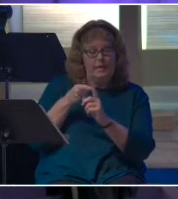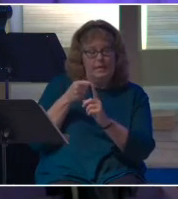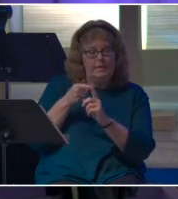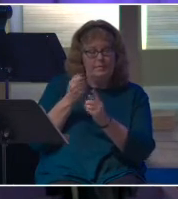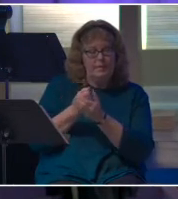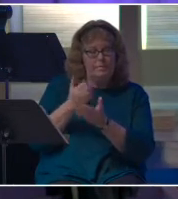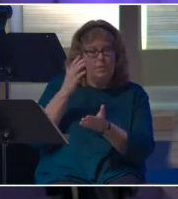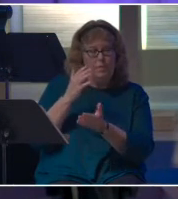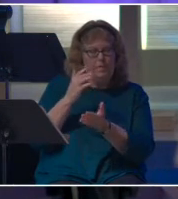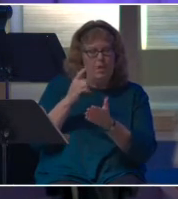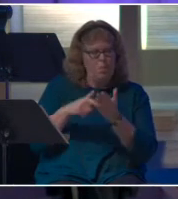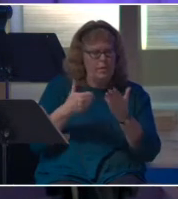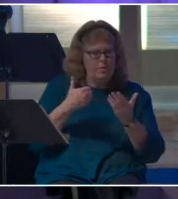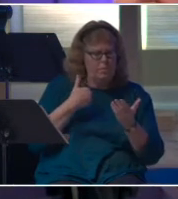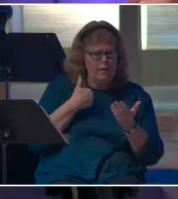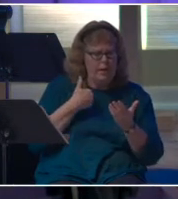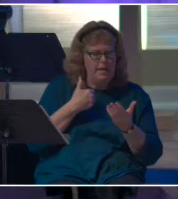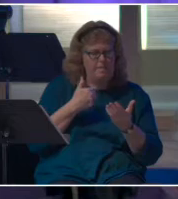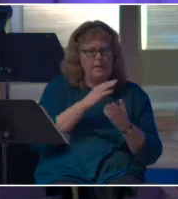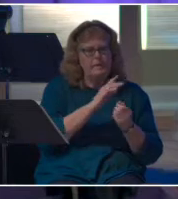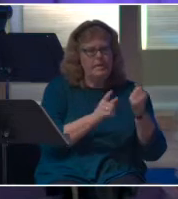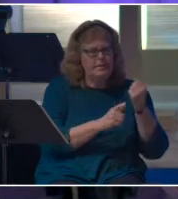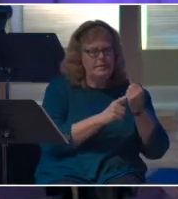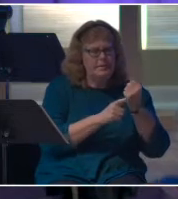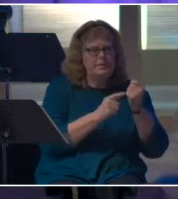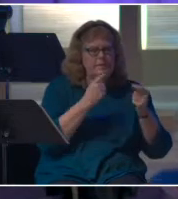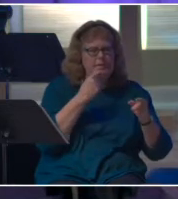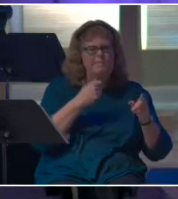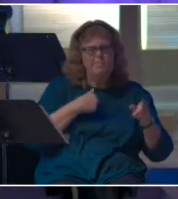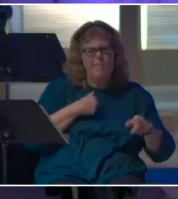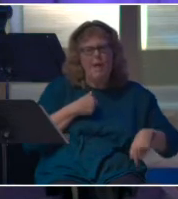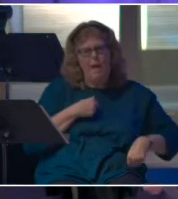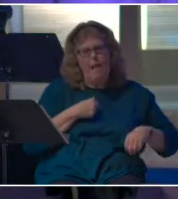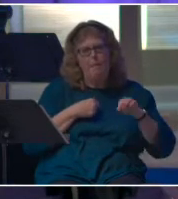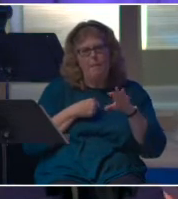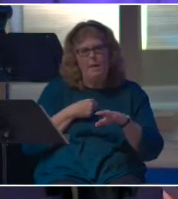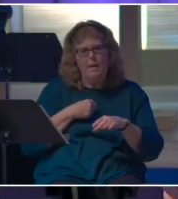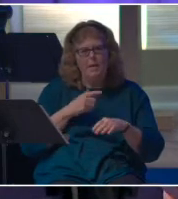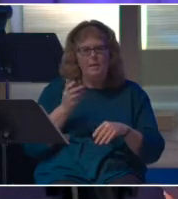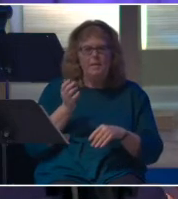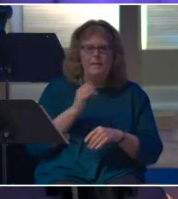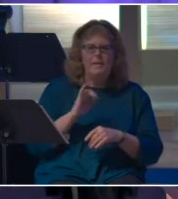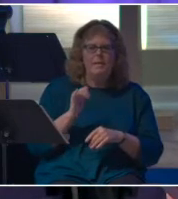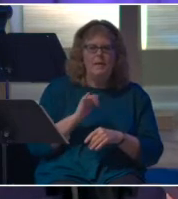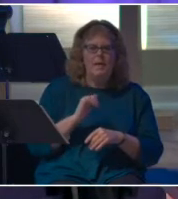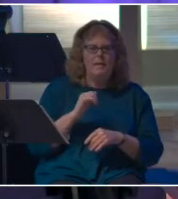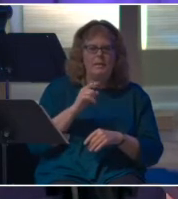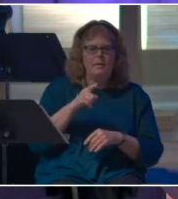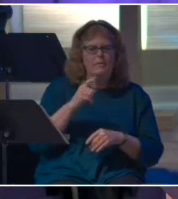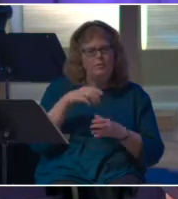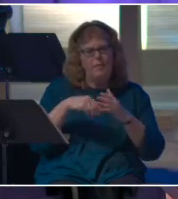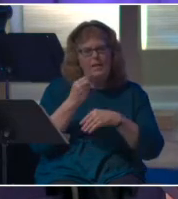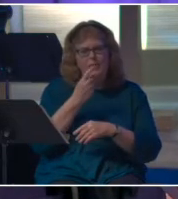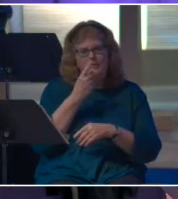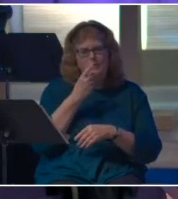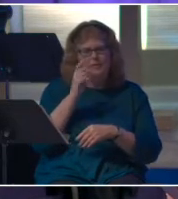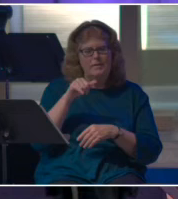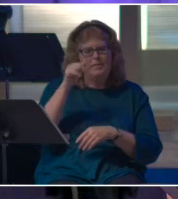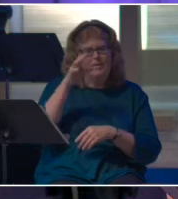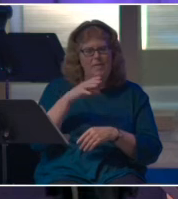says, what do we have? And it's the assistant who says, I'll pay. It's like you've been out to dinner with that guy.